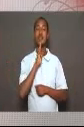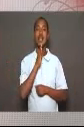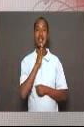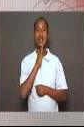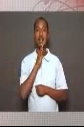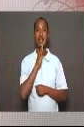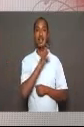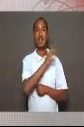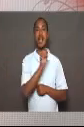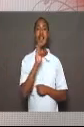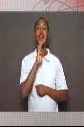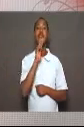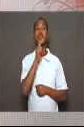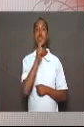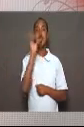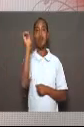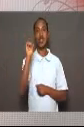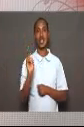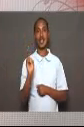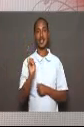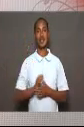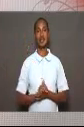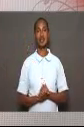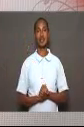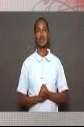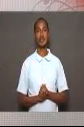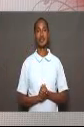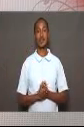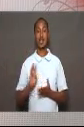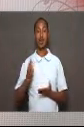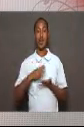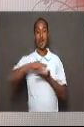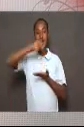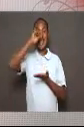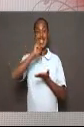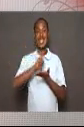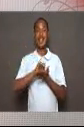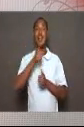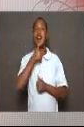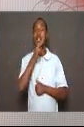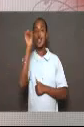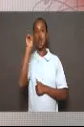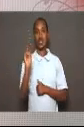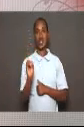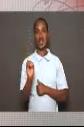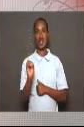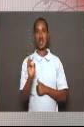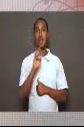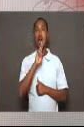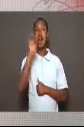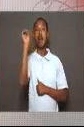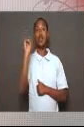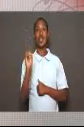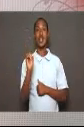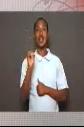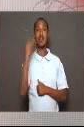basic, and amphoteric oxides. We learned that acidic oxides are